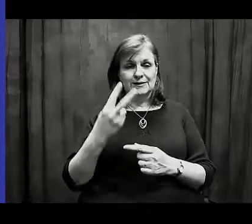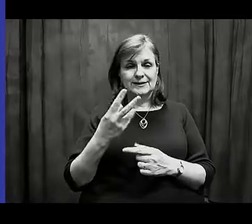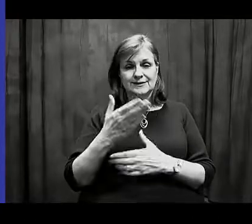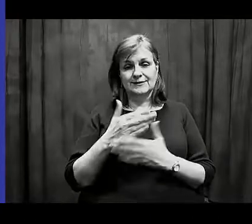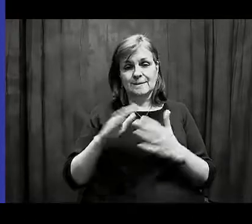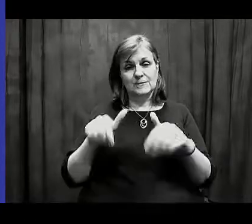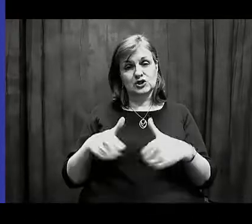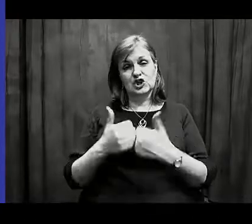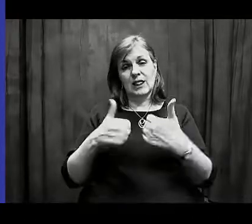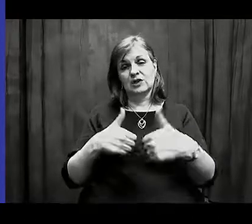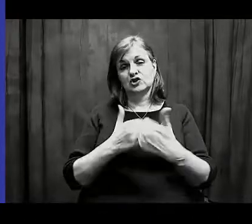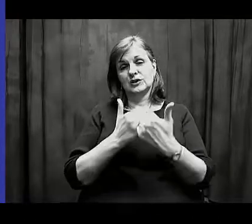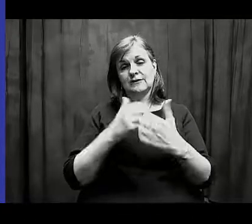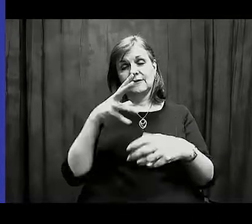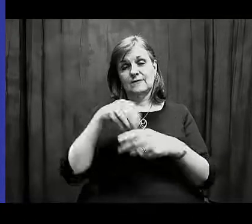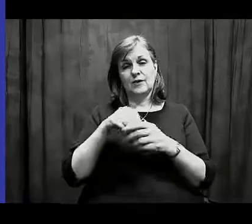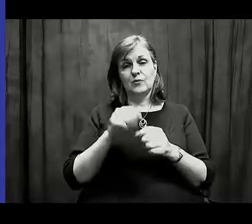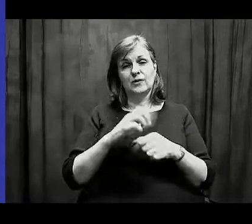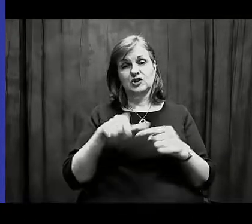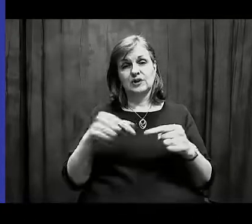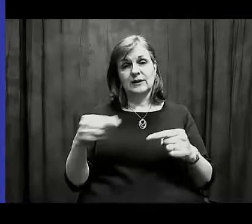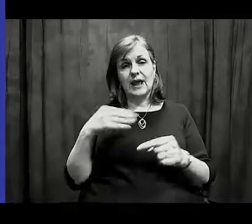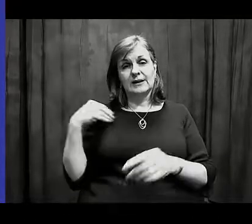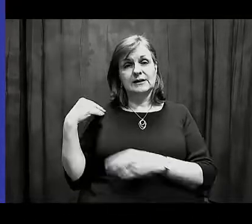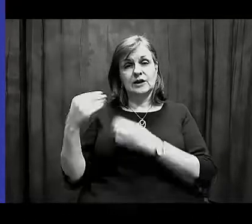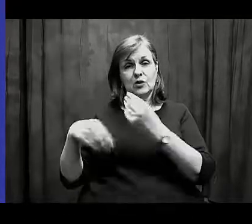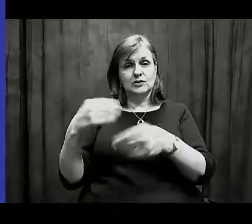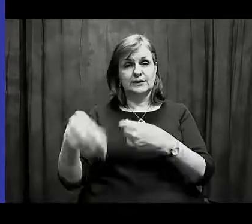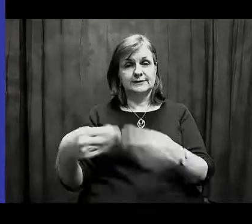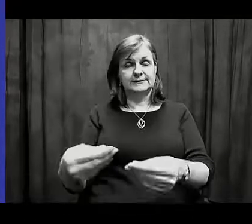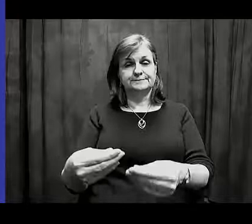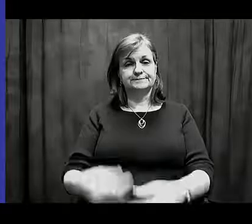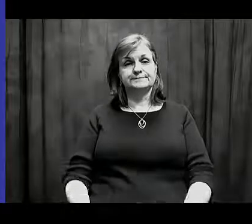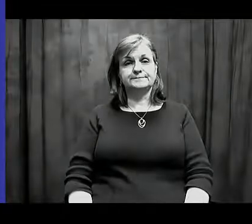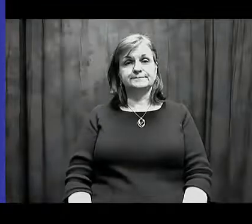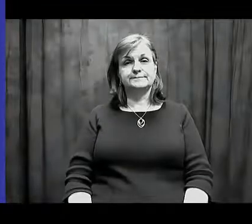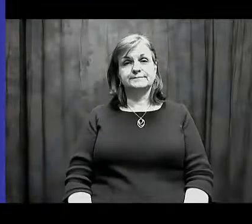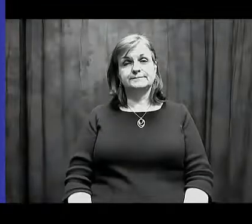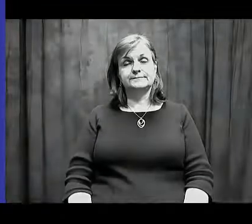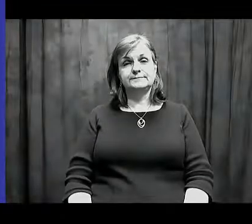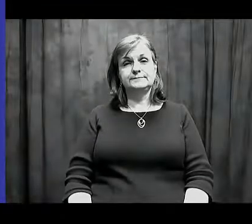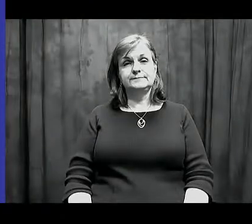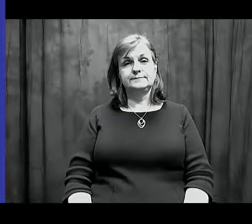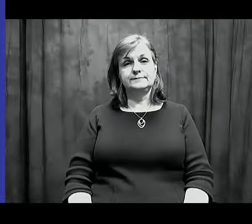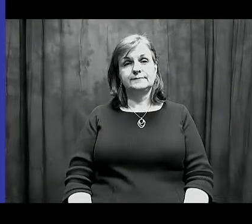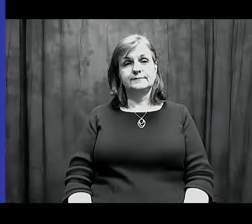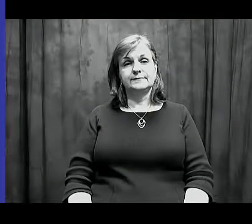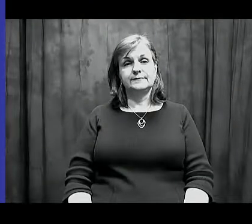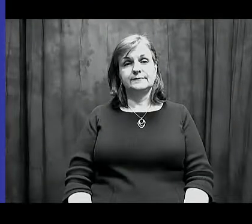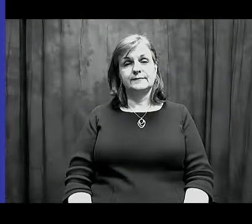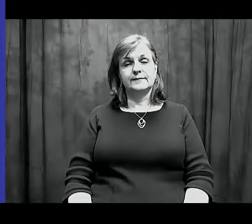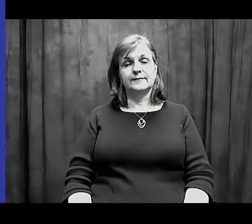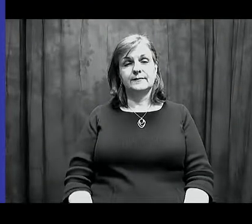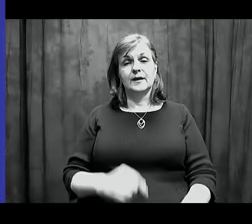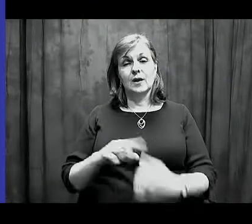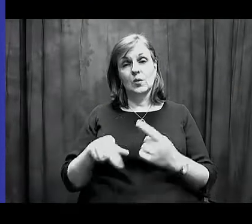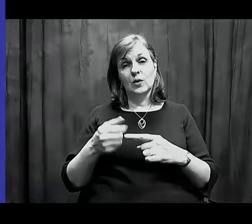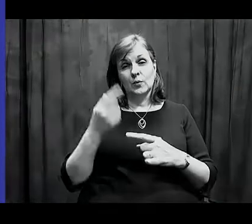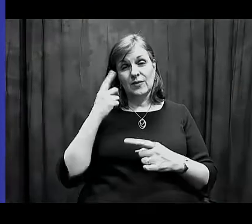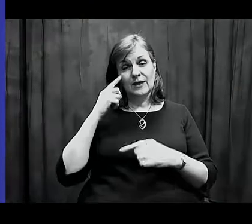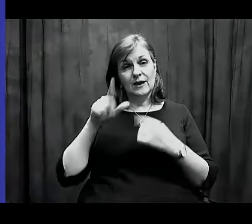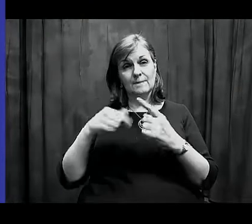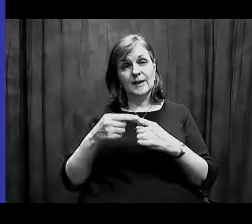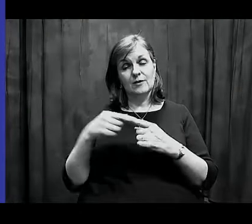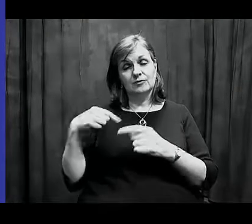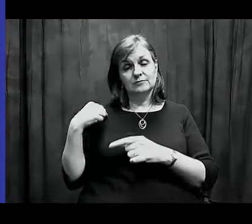females, and where we can see some of those challenges in genetics and inheritance. When we first started